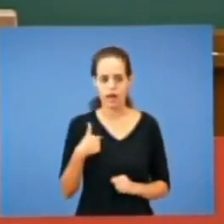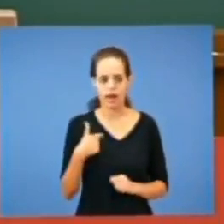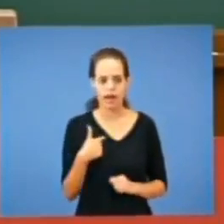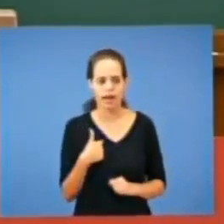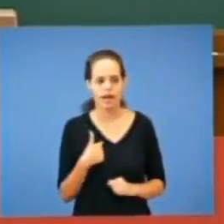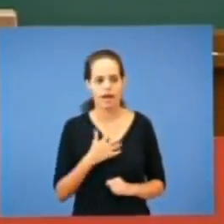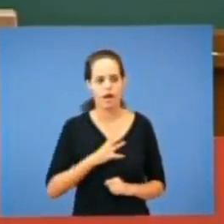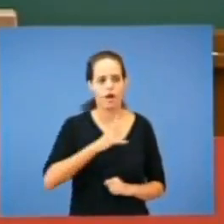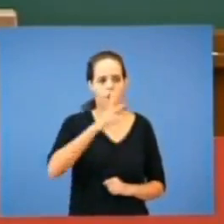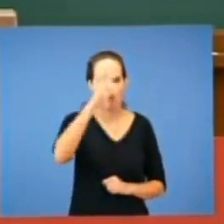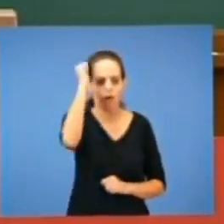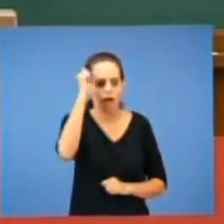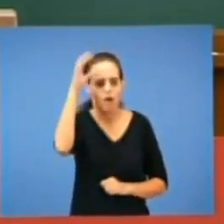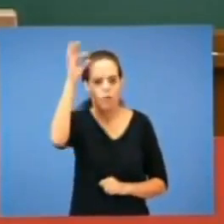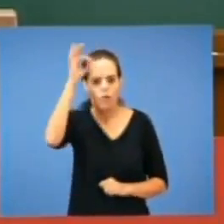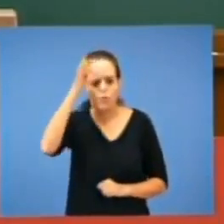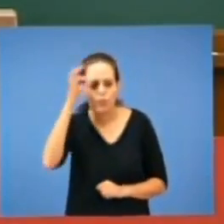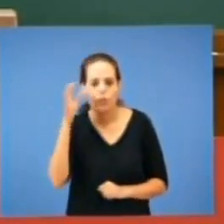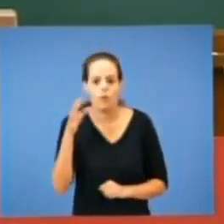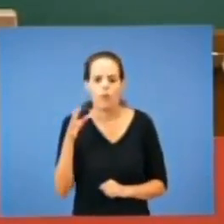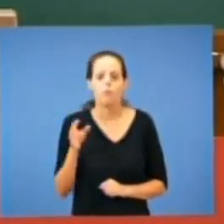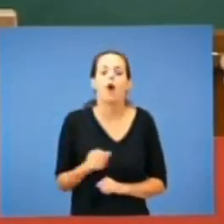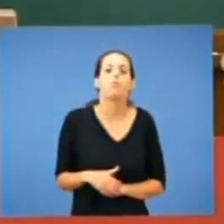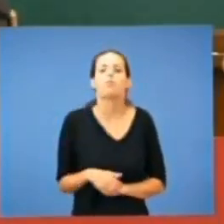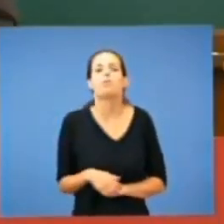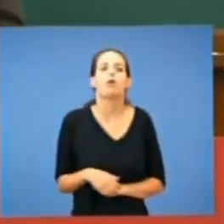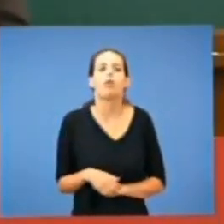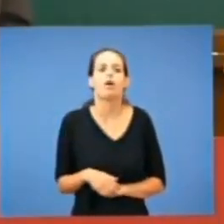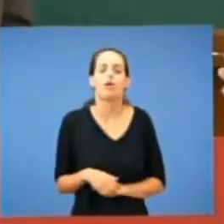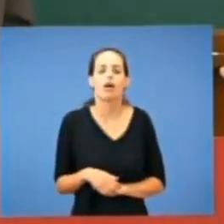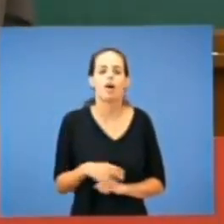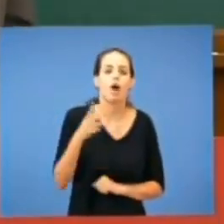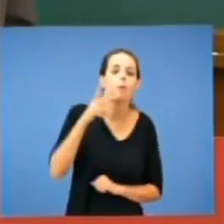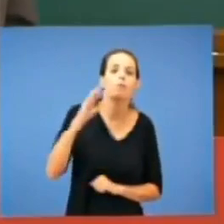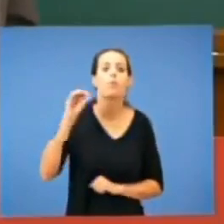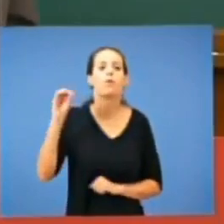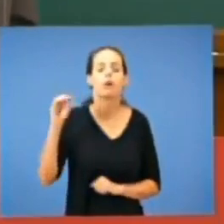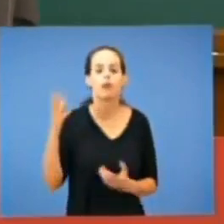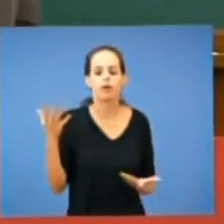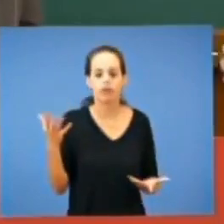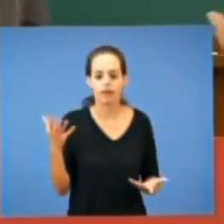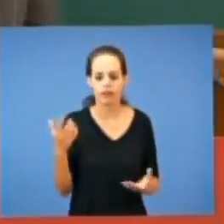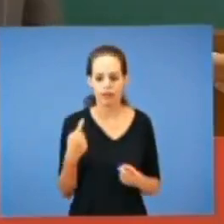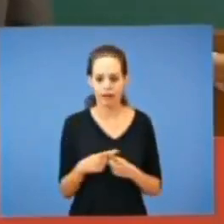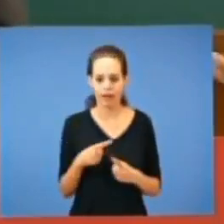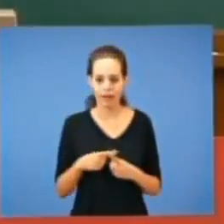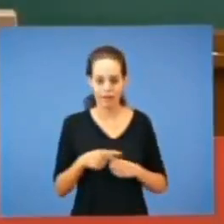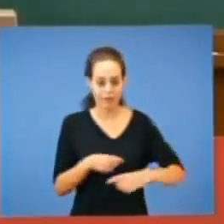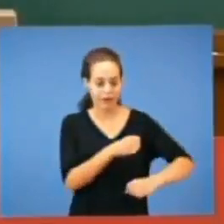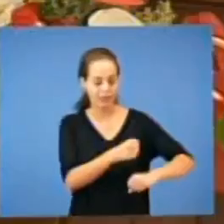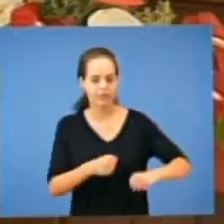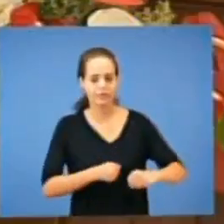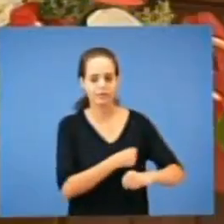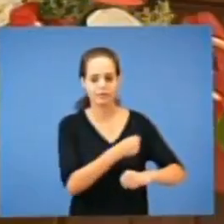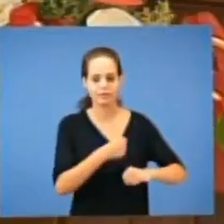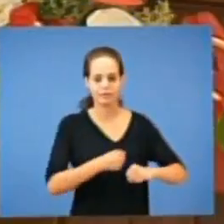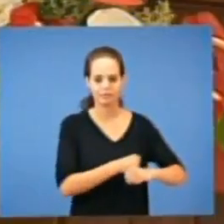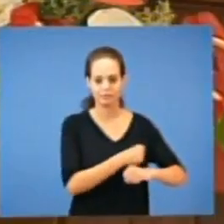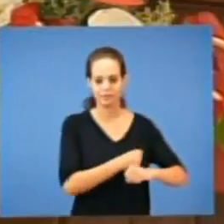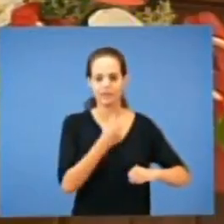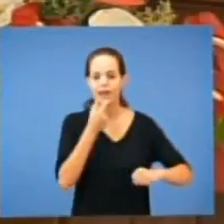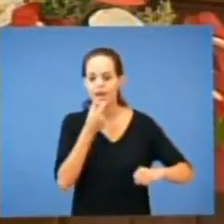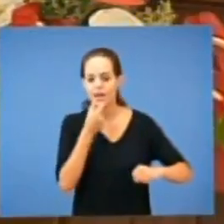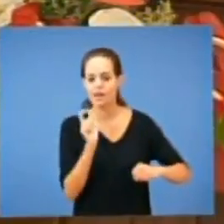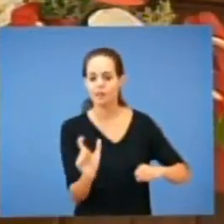There are many people that didn't hear the rooster cock. There are people that didn't hear because now it's chickens. Now it's in the